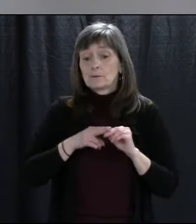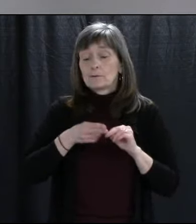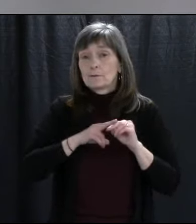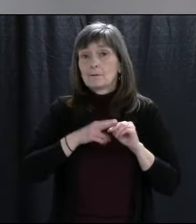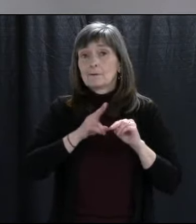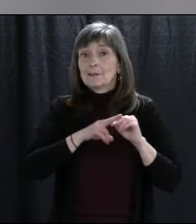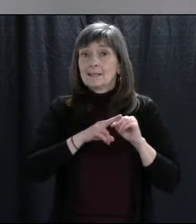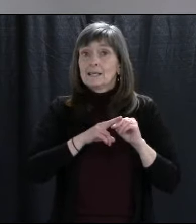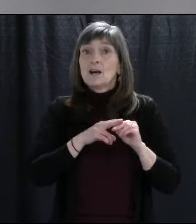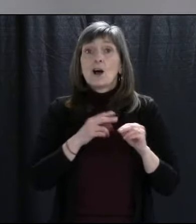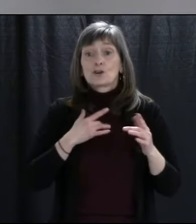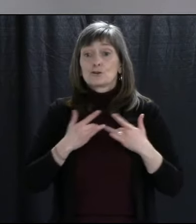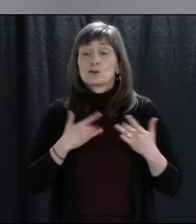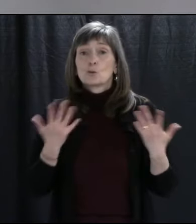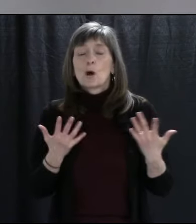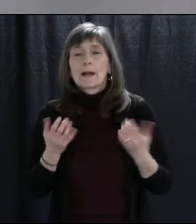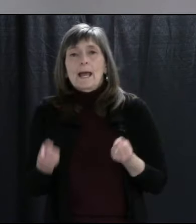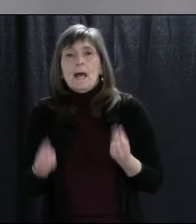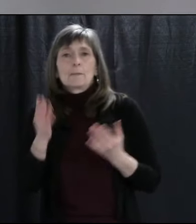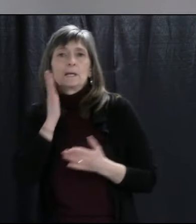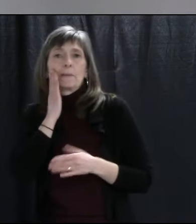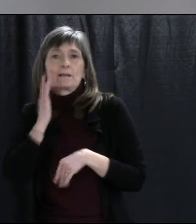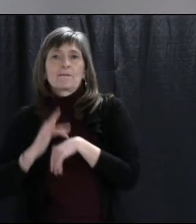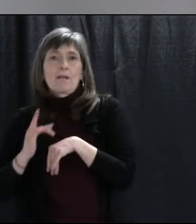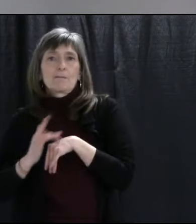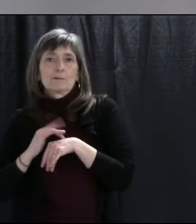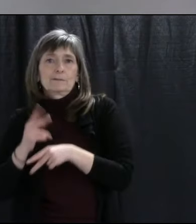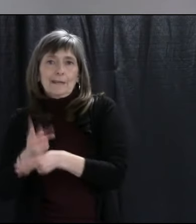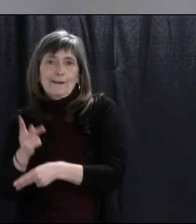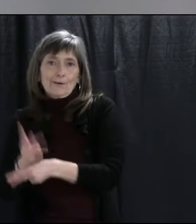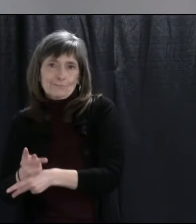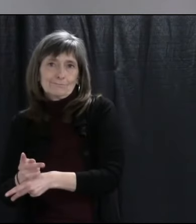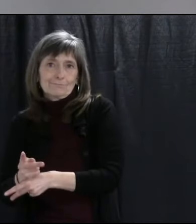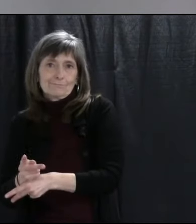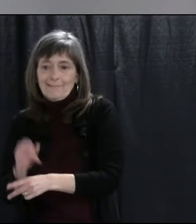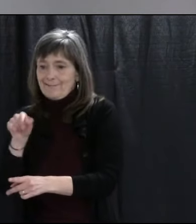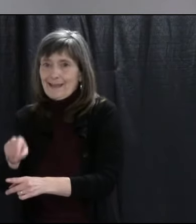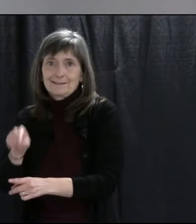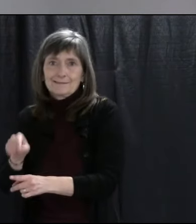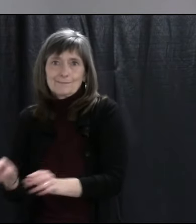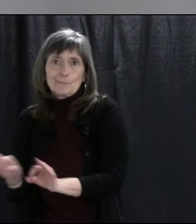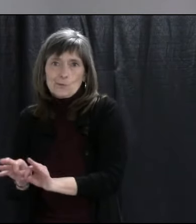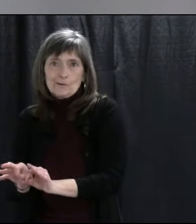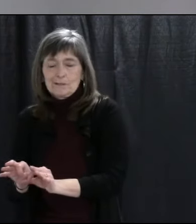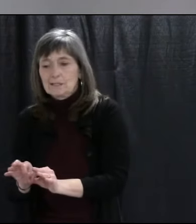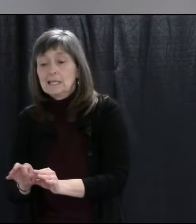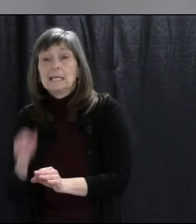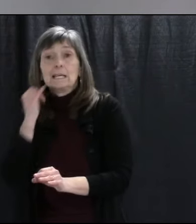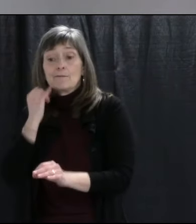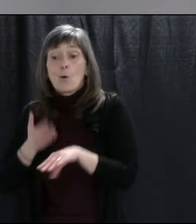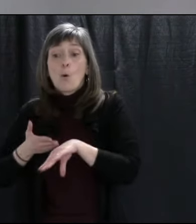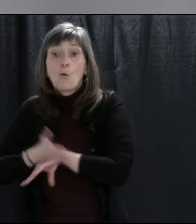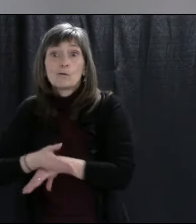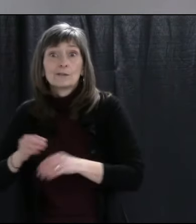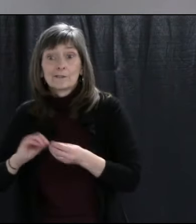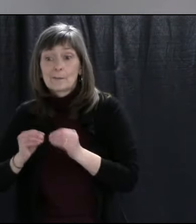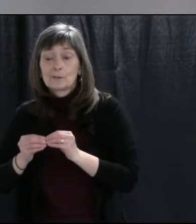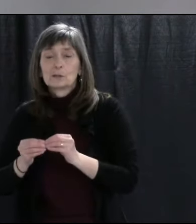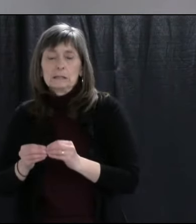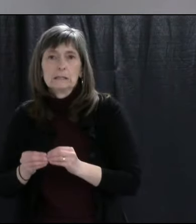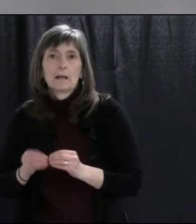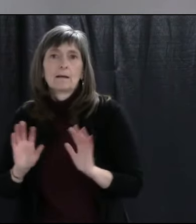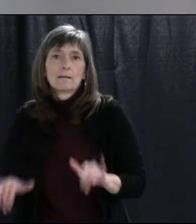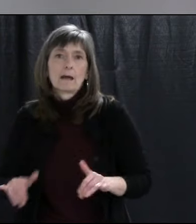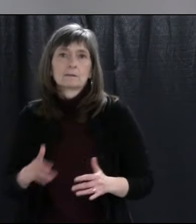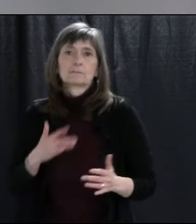are able to provide and have available. And we'll only be able to see that with time, but at the moment, what modeling can be done